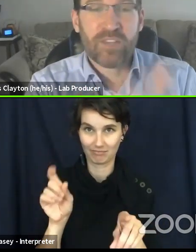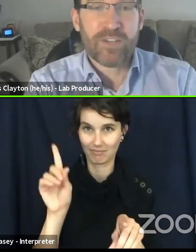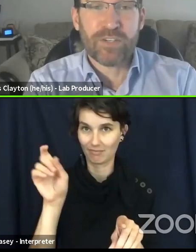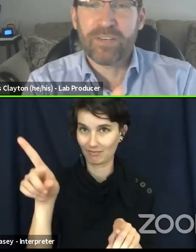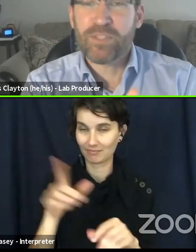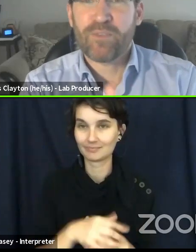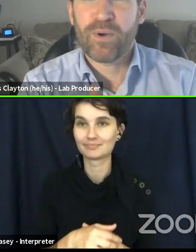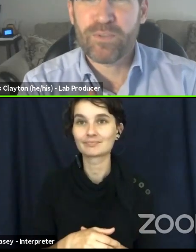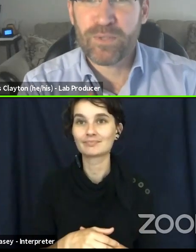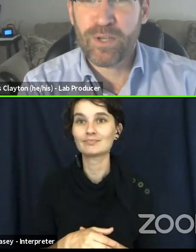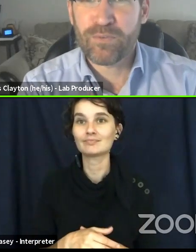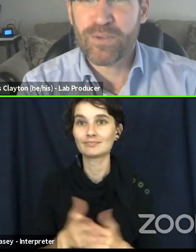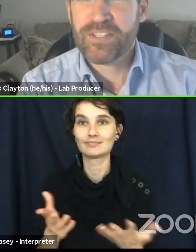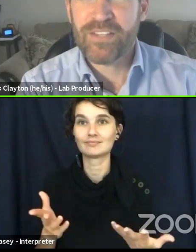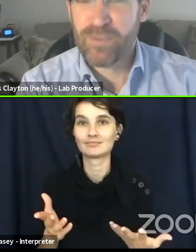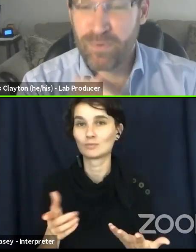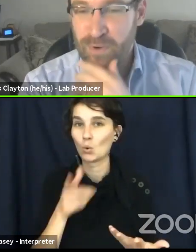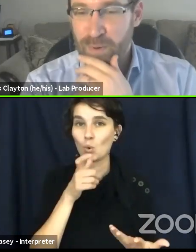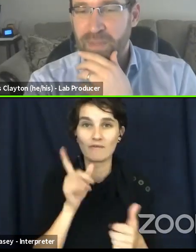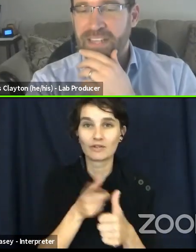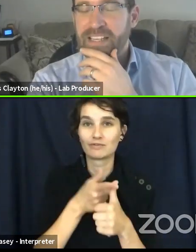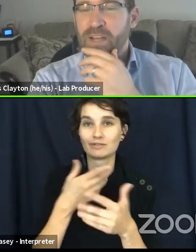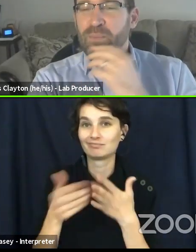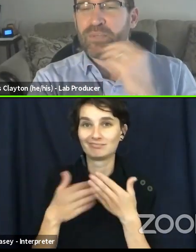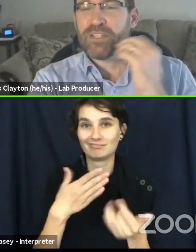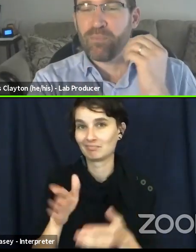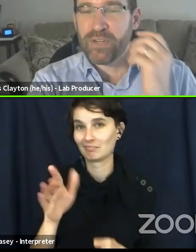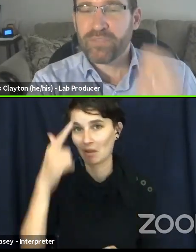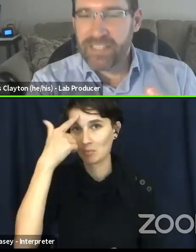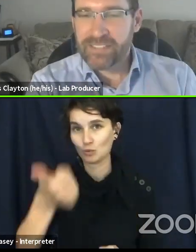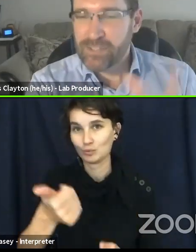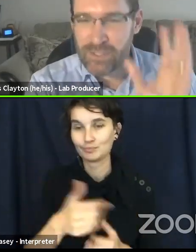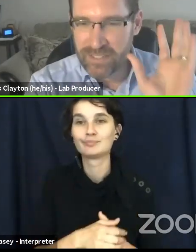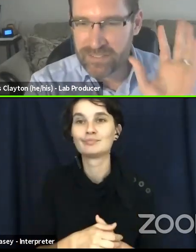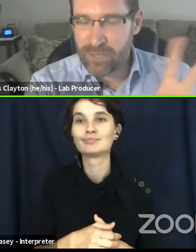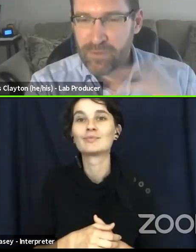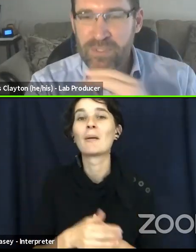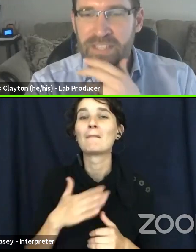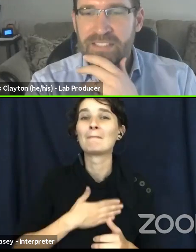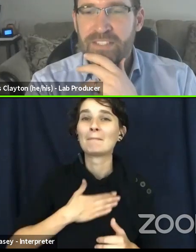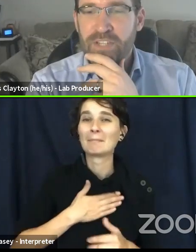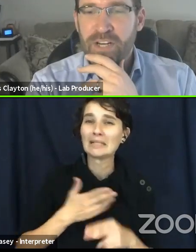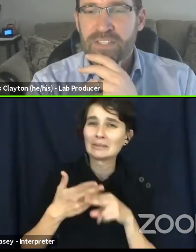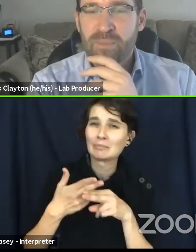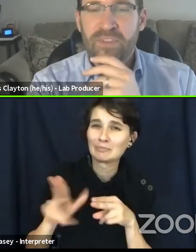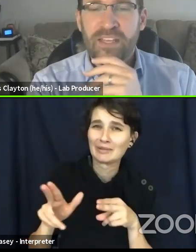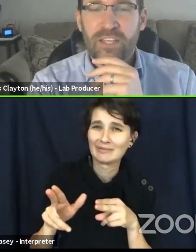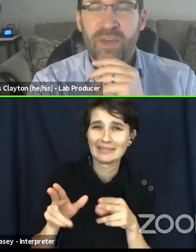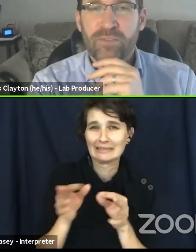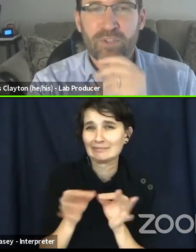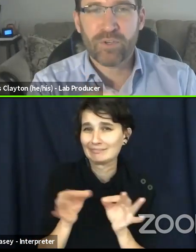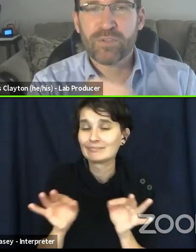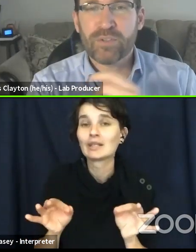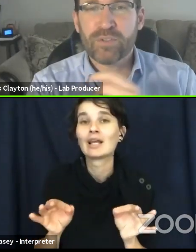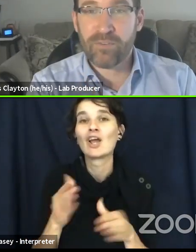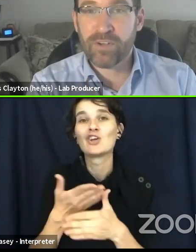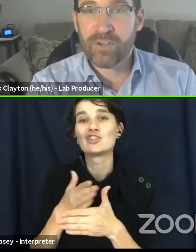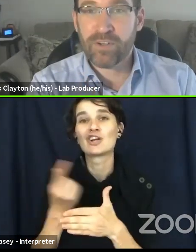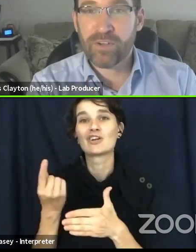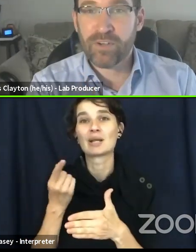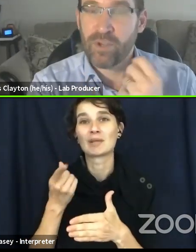This is the question, and whichever one of you can go first as you prefer, but please briefly, just in a few sentences, share something you have learned